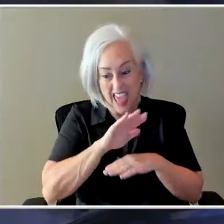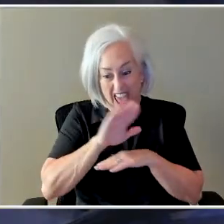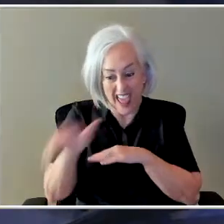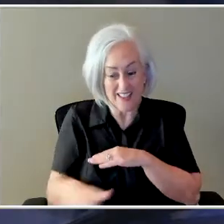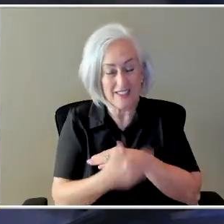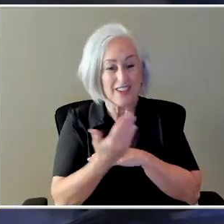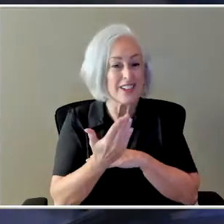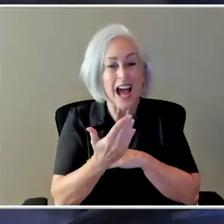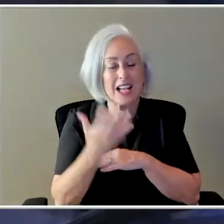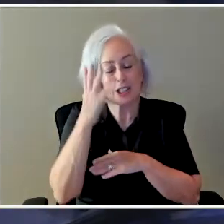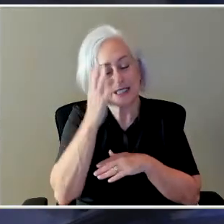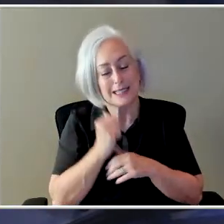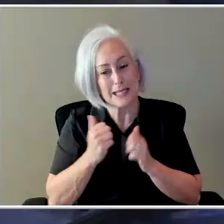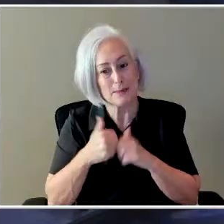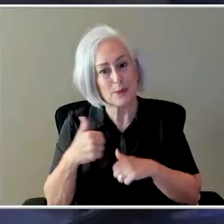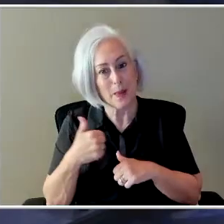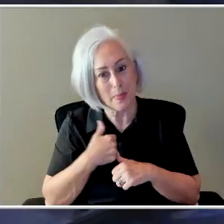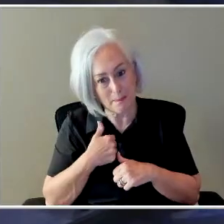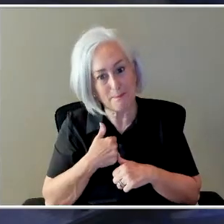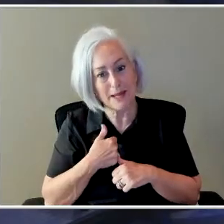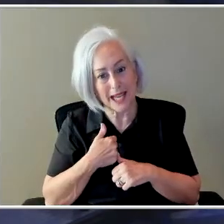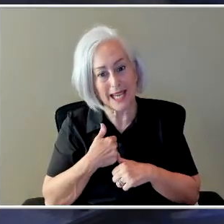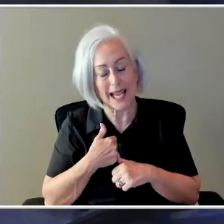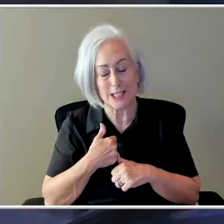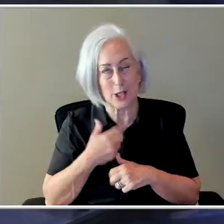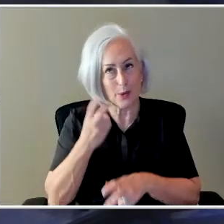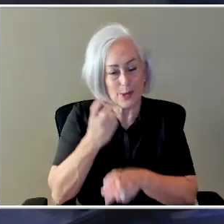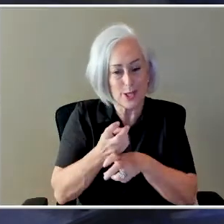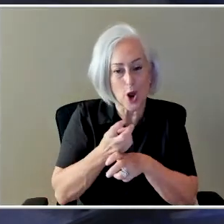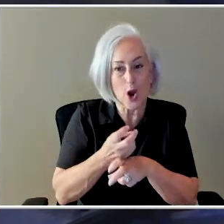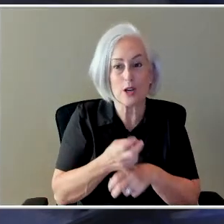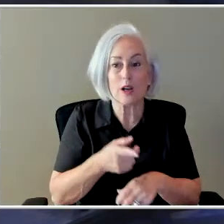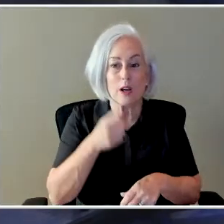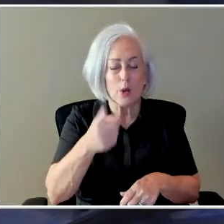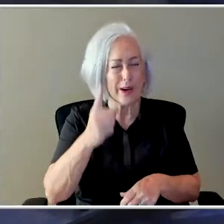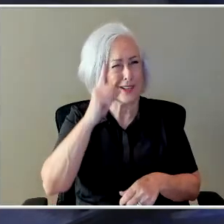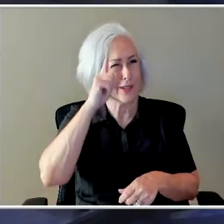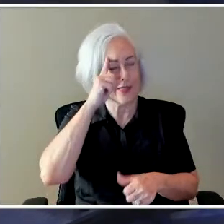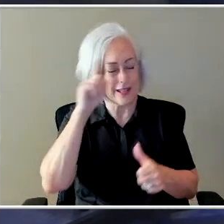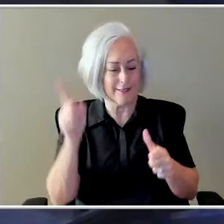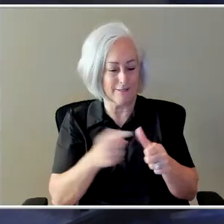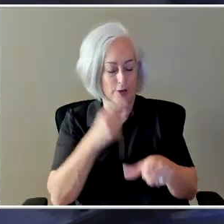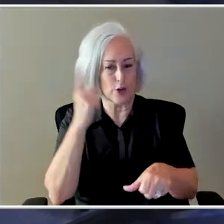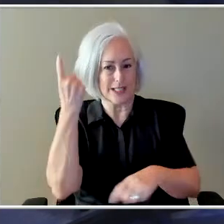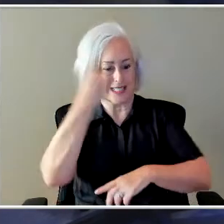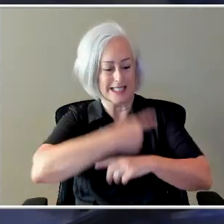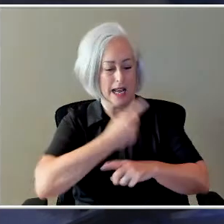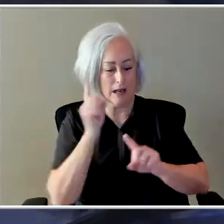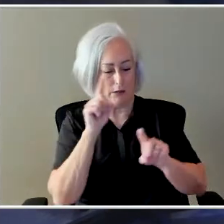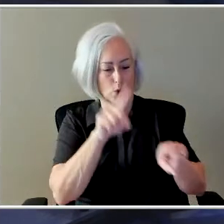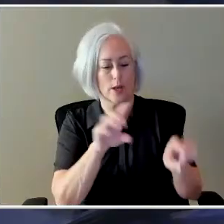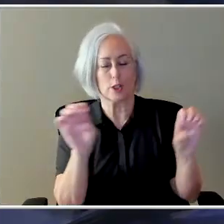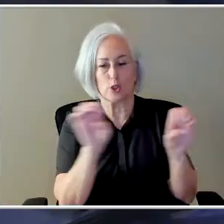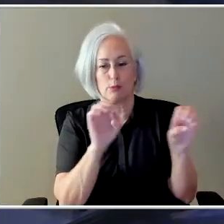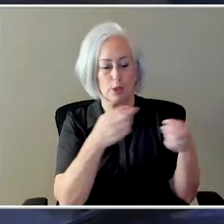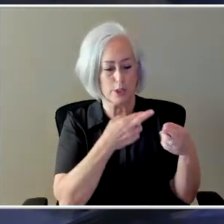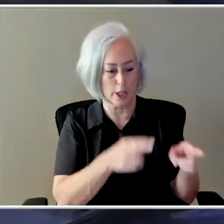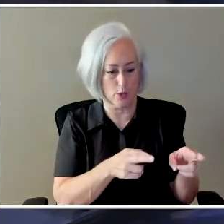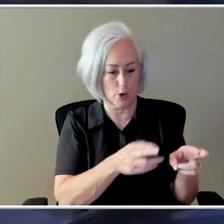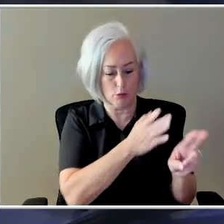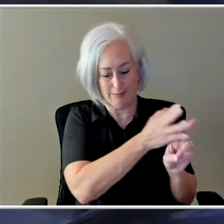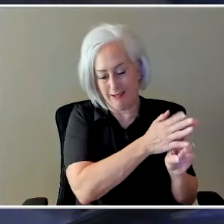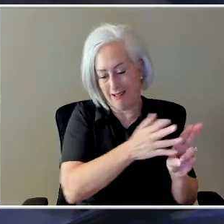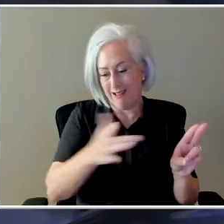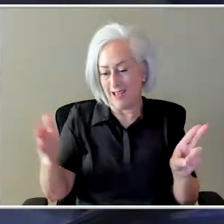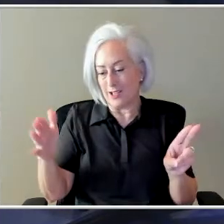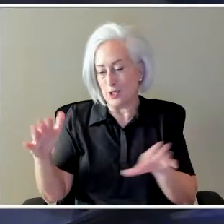it had been a long time, because when you add it all up, from the first emergency department visit to leaving rehab